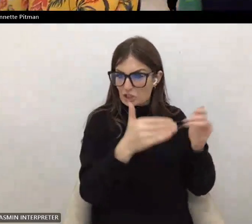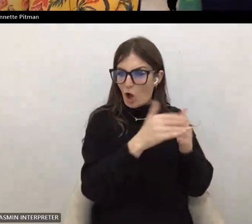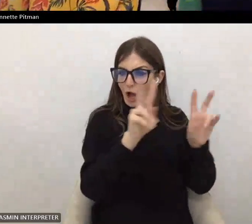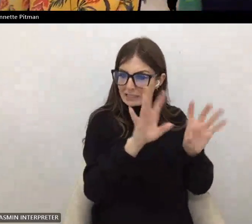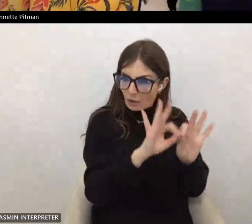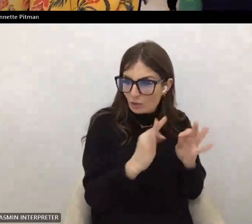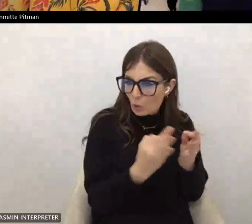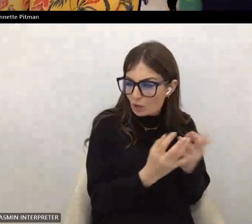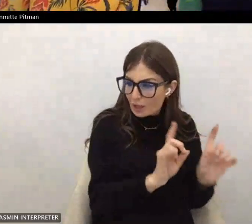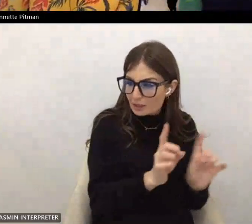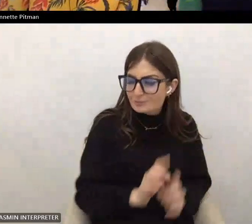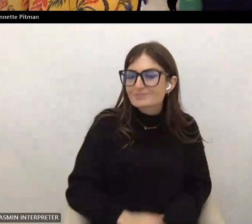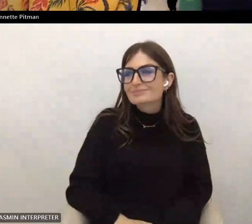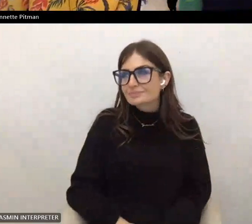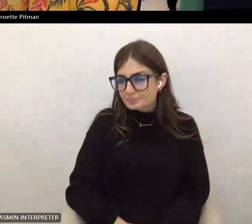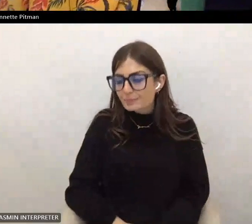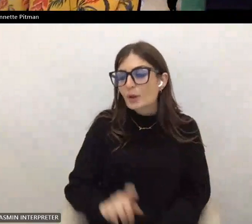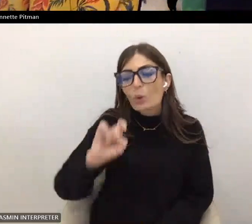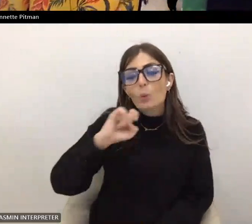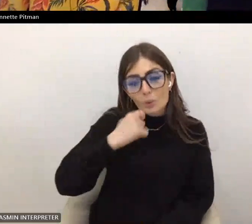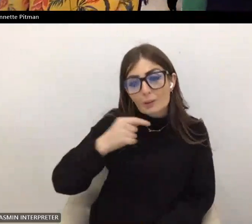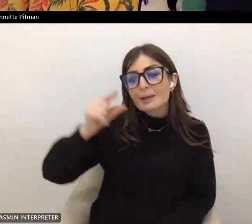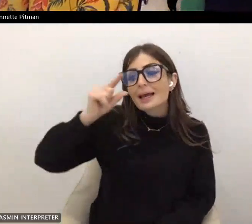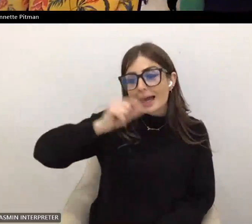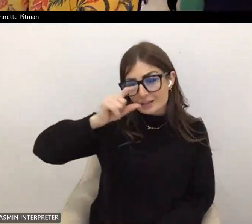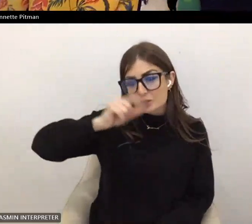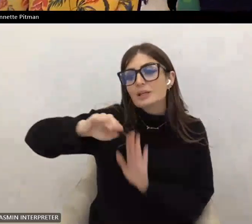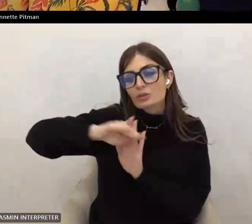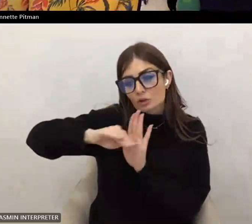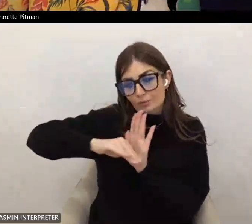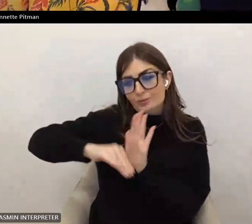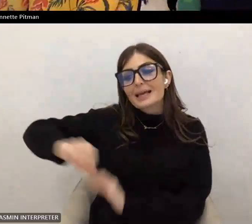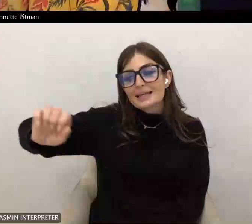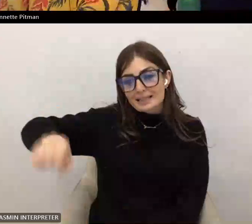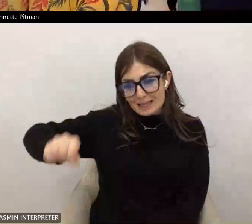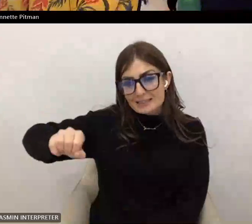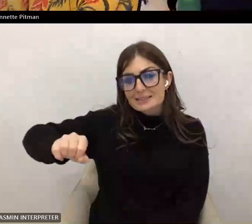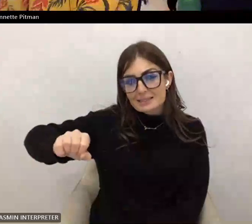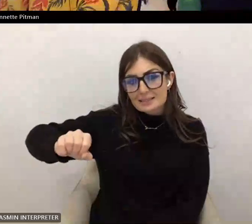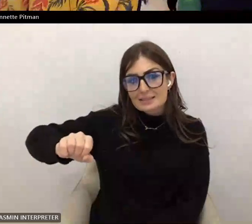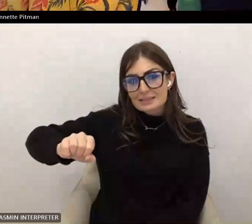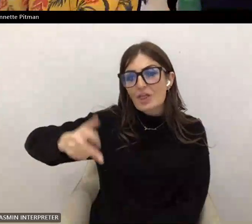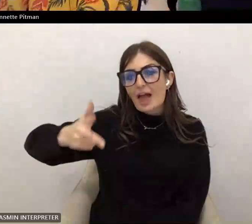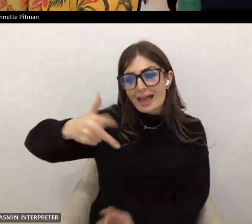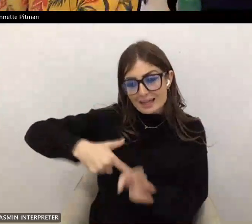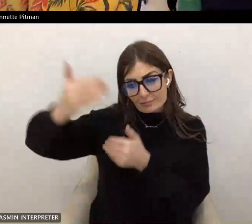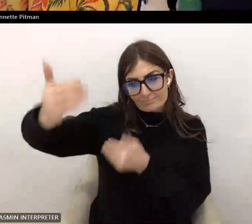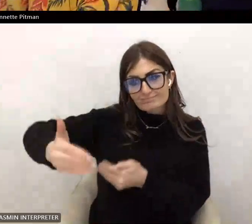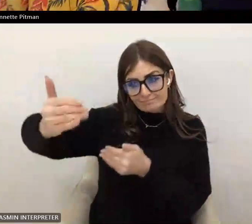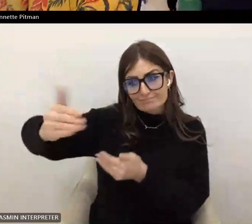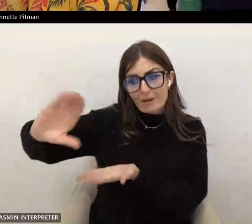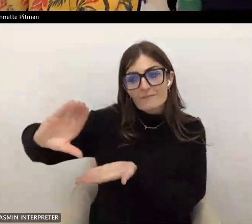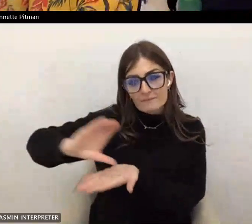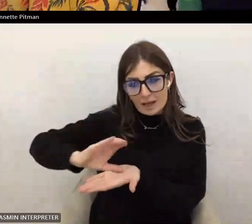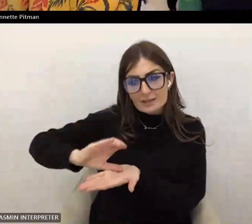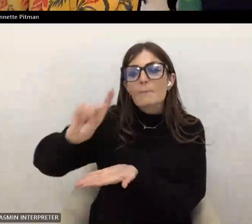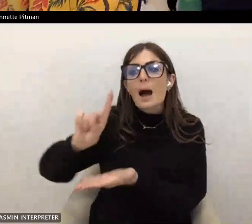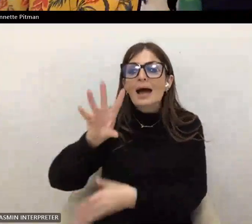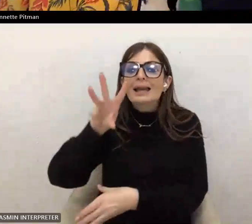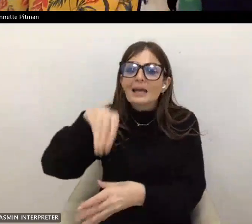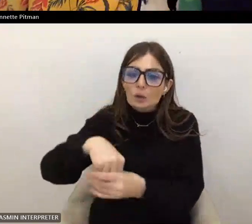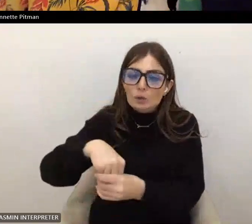organisations? There will be eligibility requirements around the 8-year funding, but it is inclusive